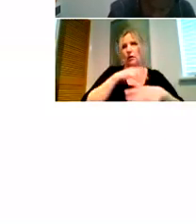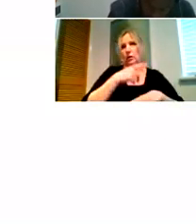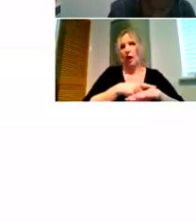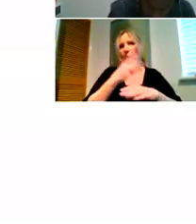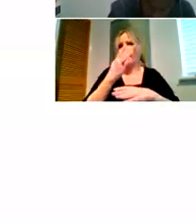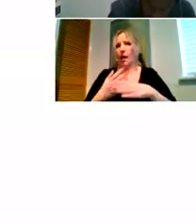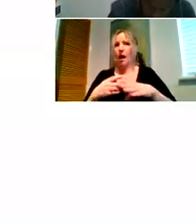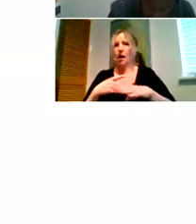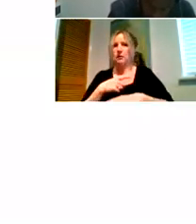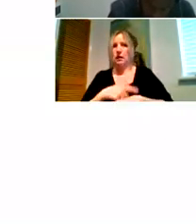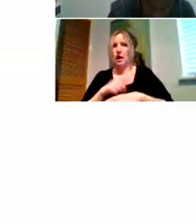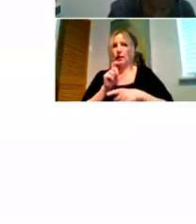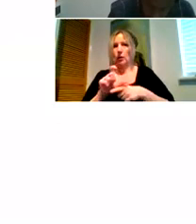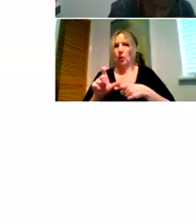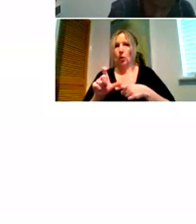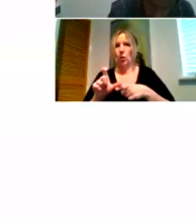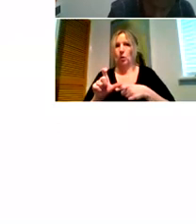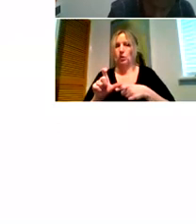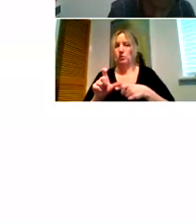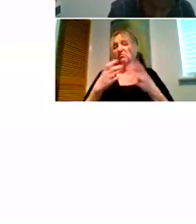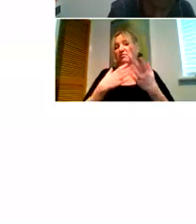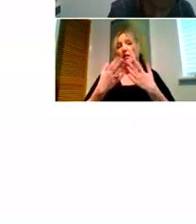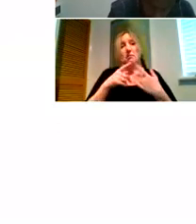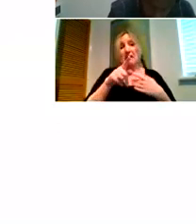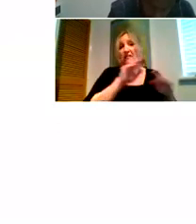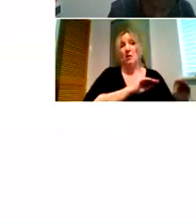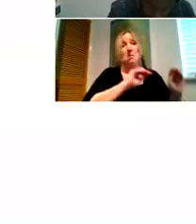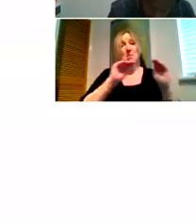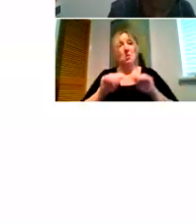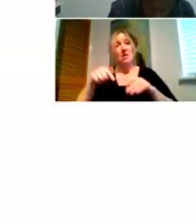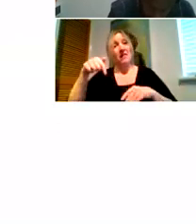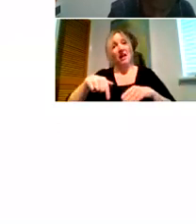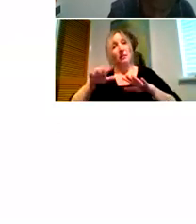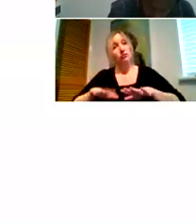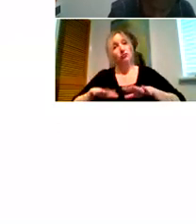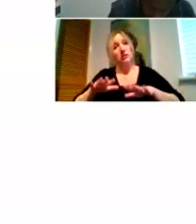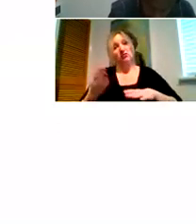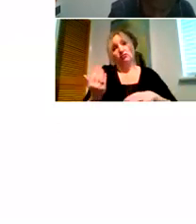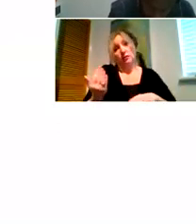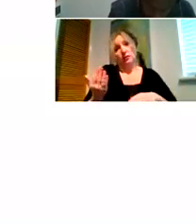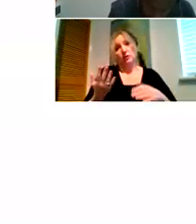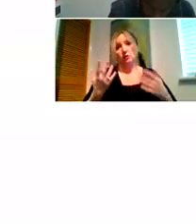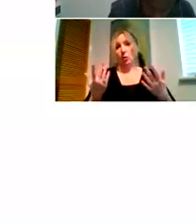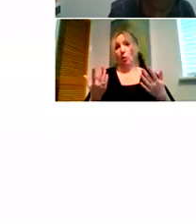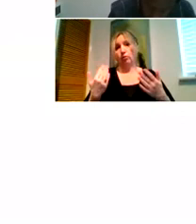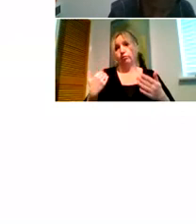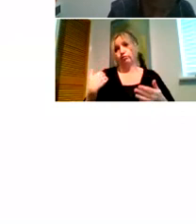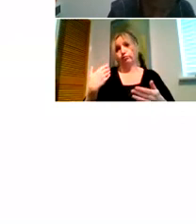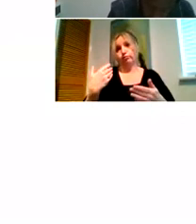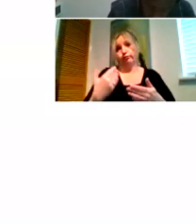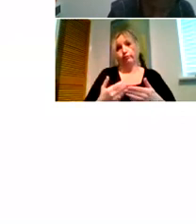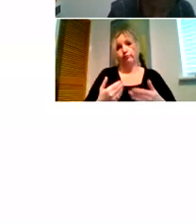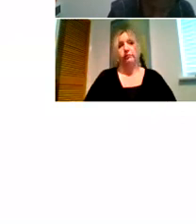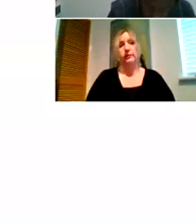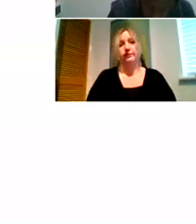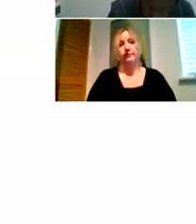learners, whether you are new to the country or you need some more help with your English and maths. We have something for everybody